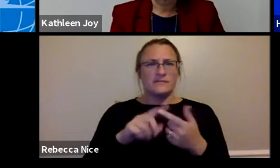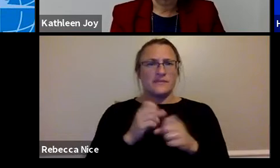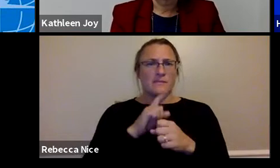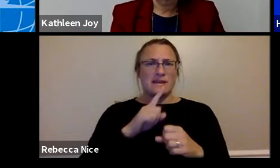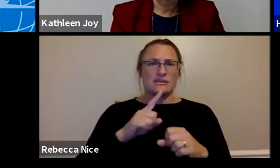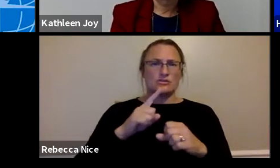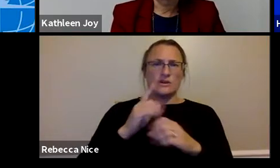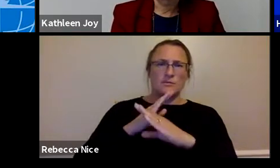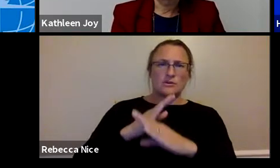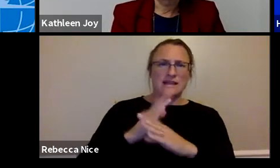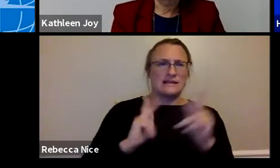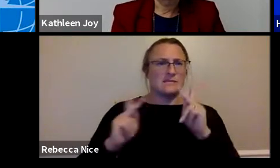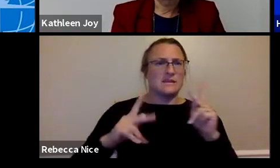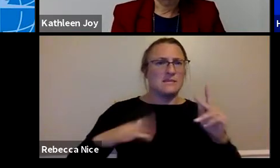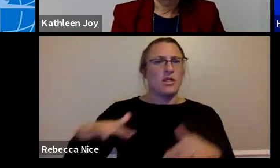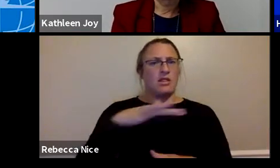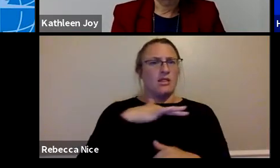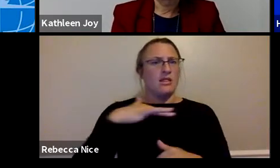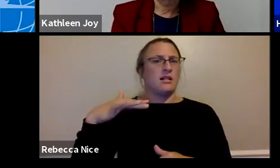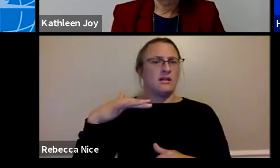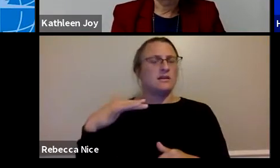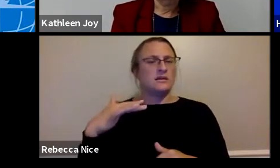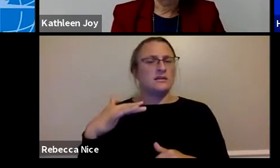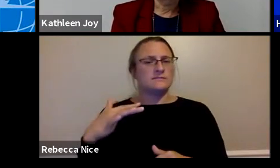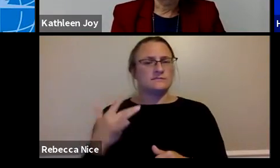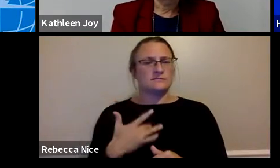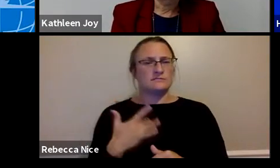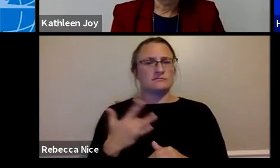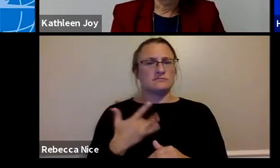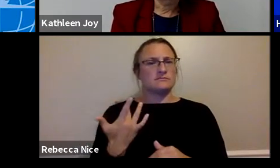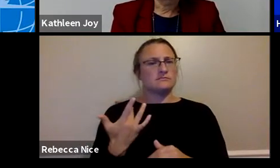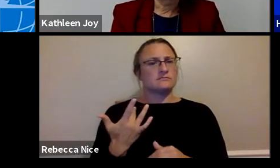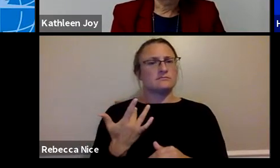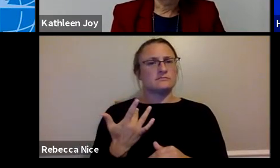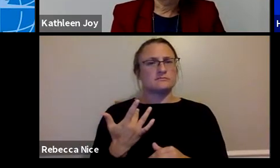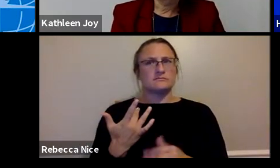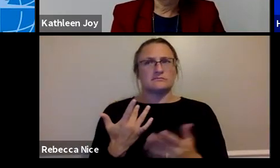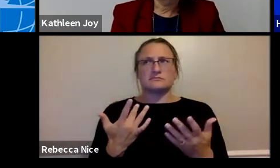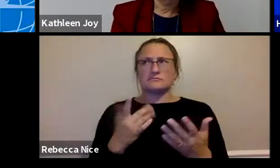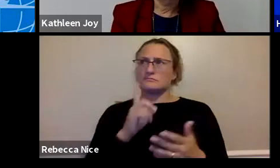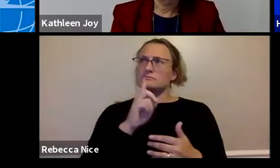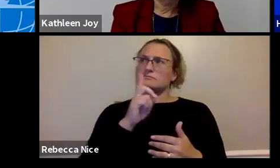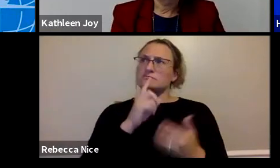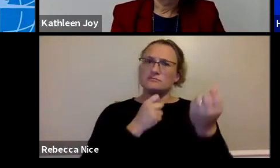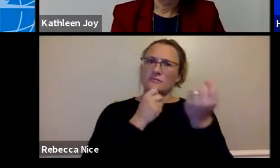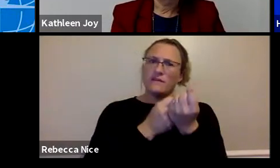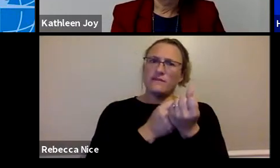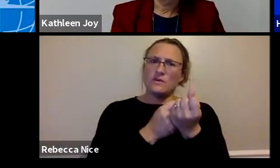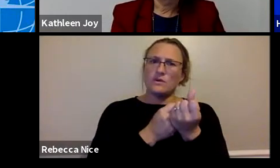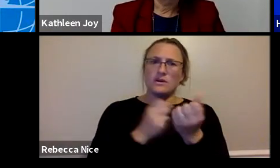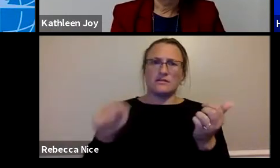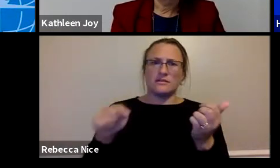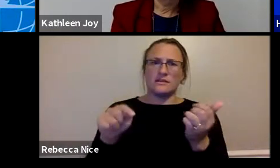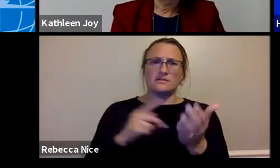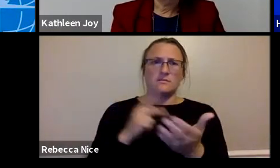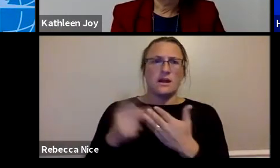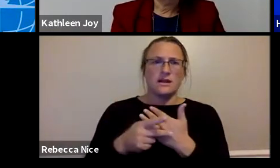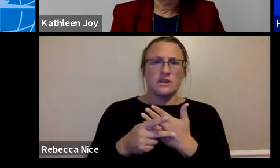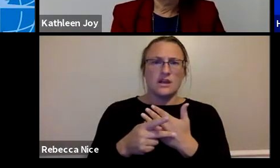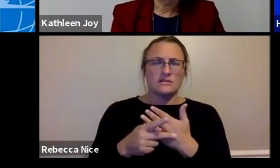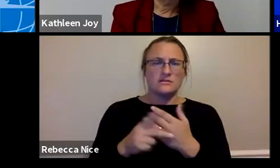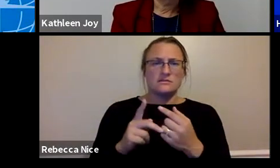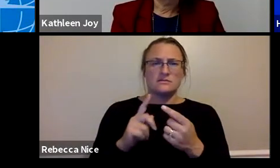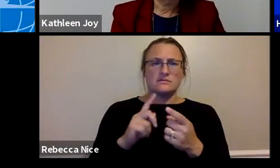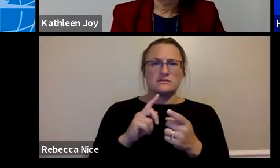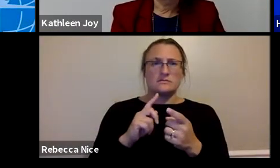protected in that aspect? But I believe that I truly am for the initiative, and just the